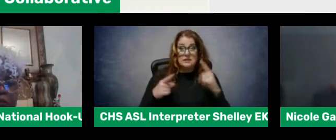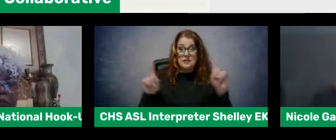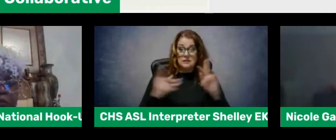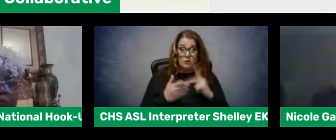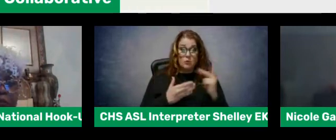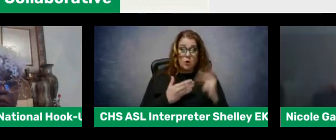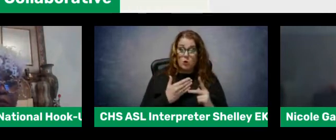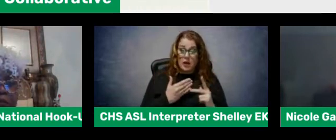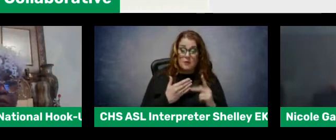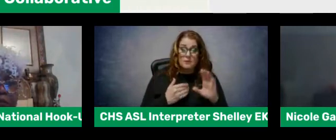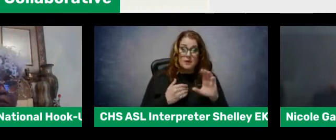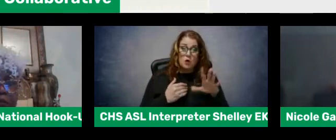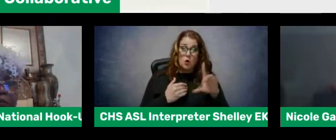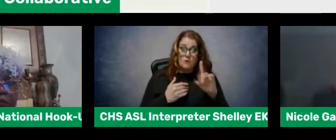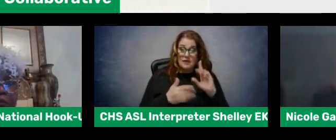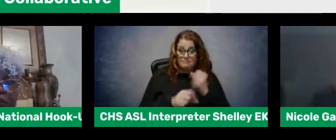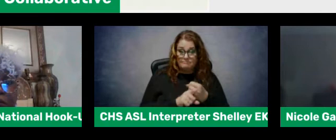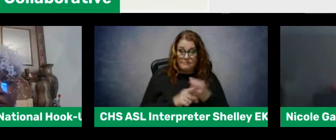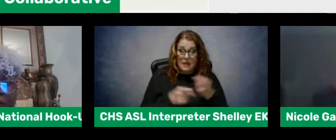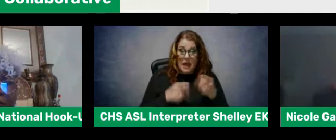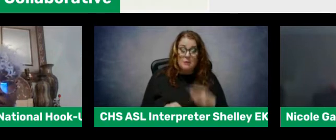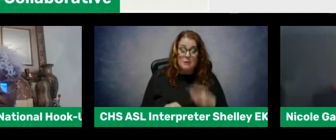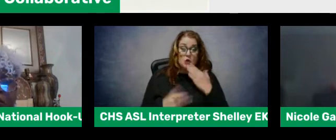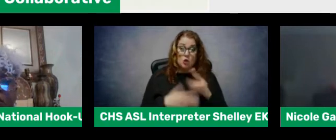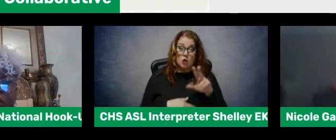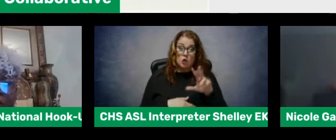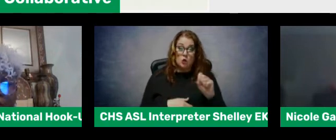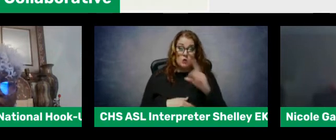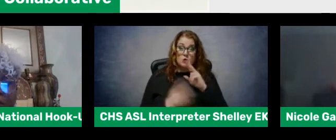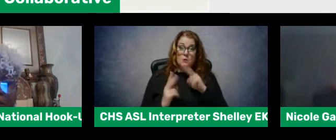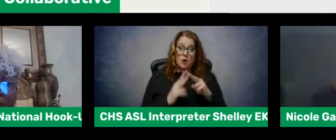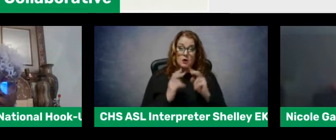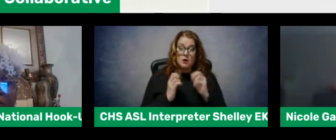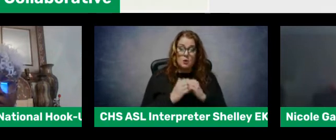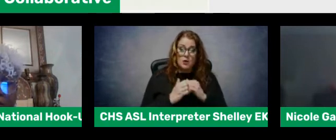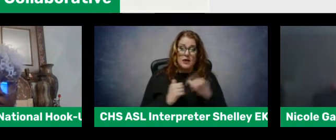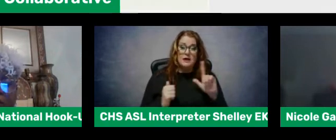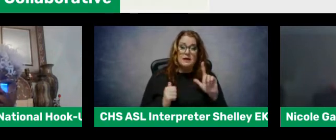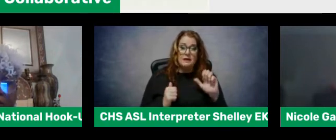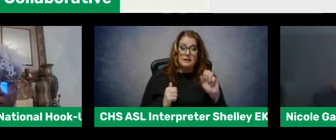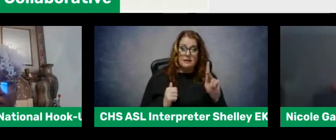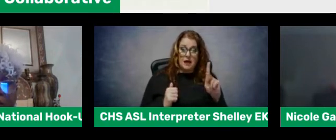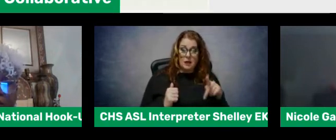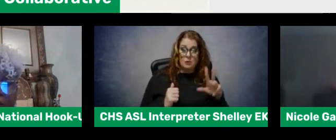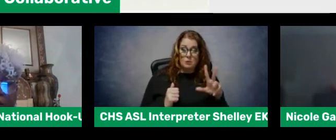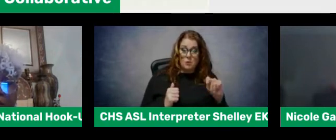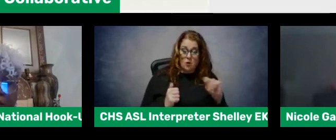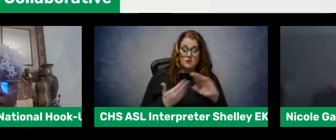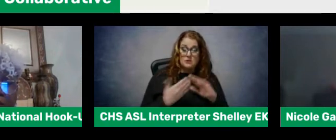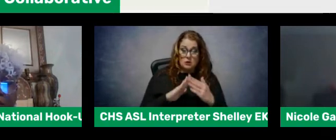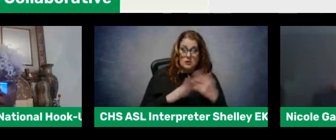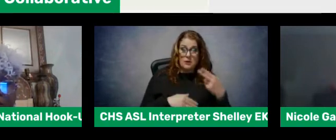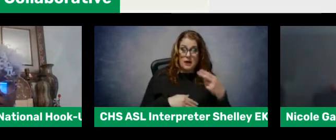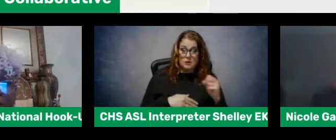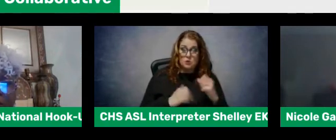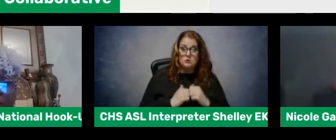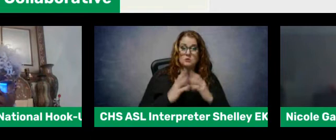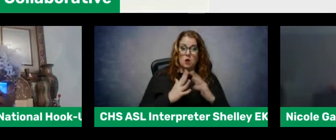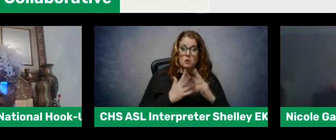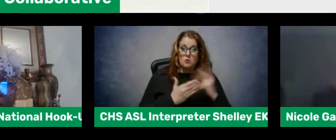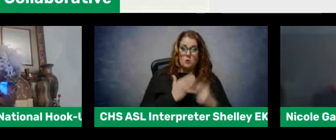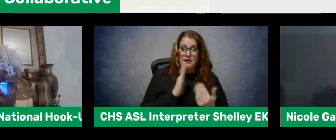program. COVID happened, but the good news is we are partnering with Lockport Township High School to start the program again